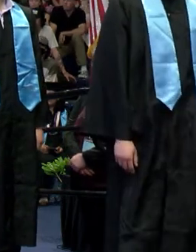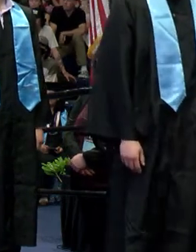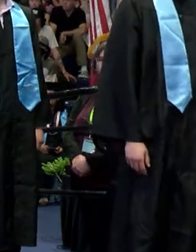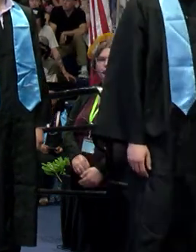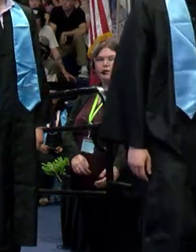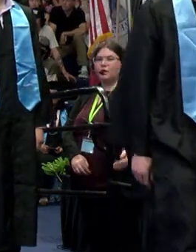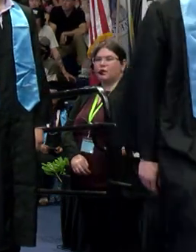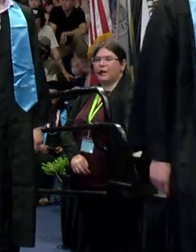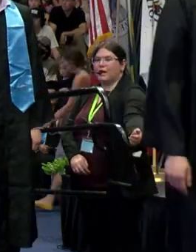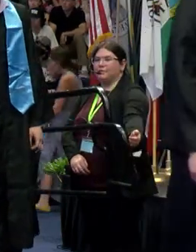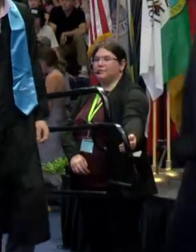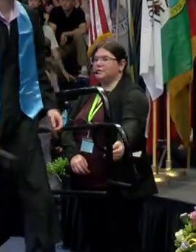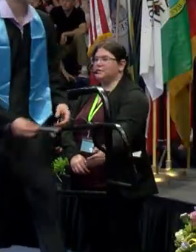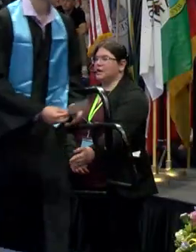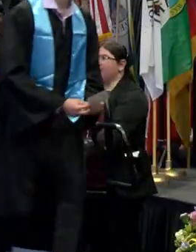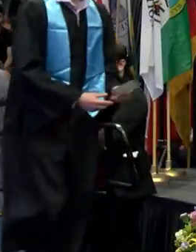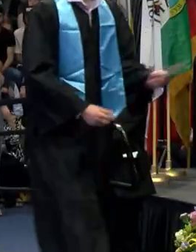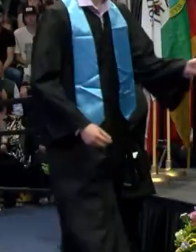Benjamin Hochberg.